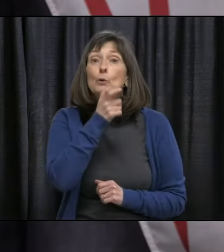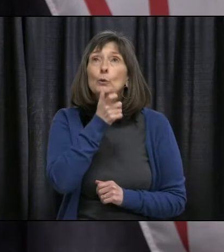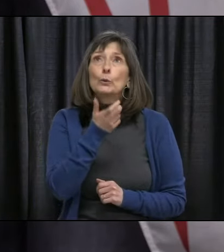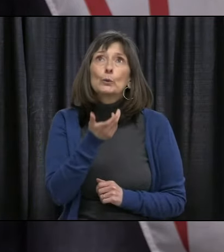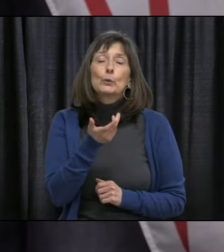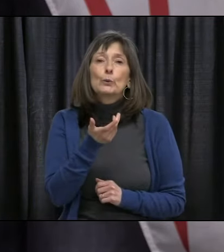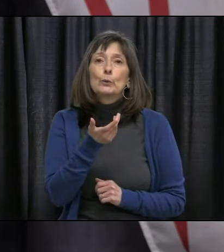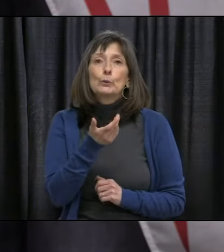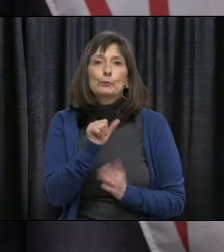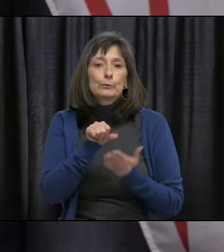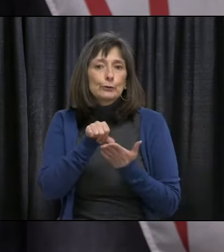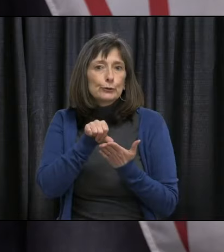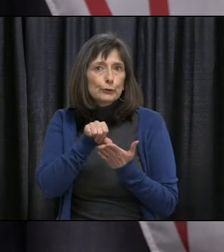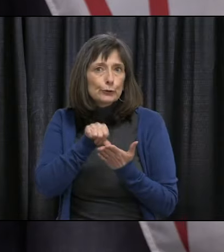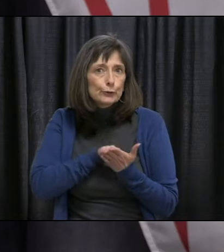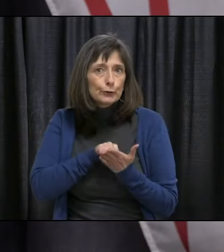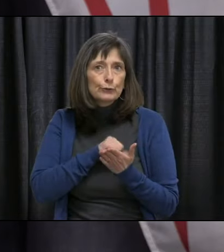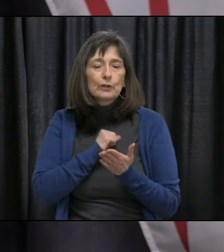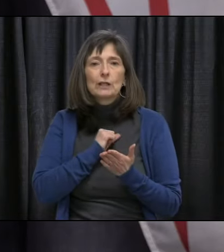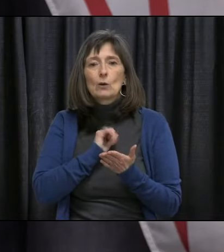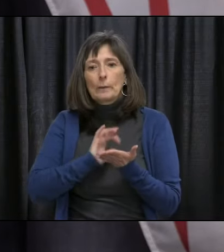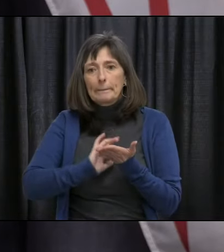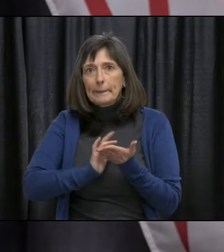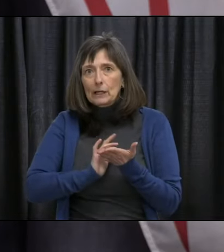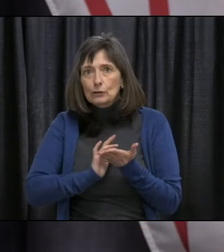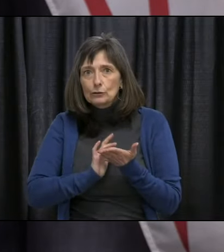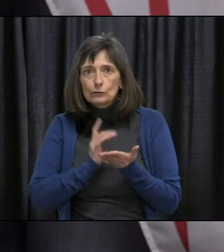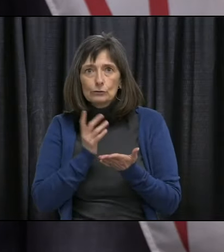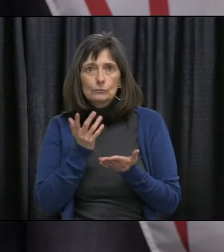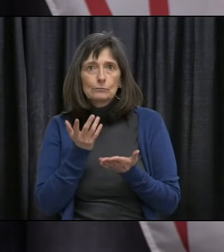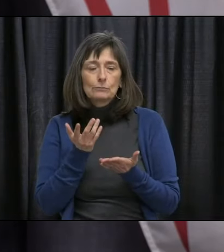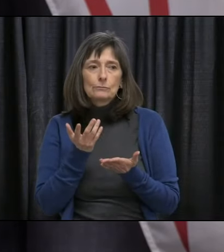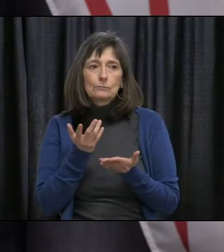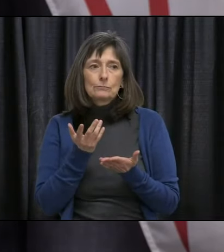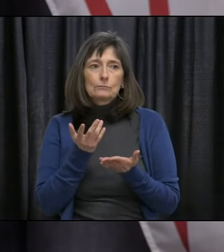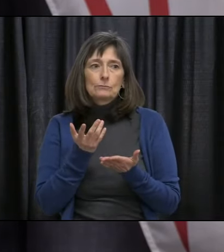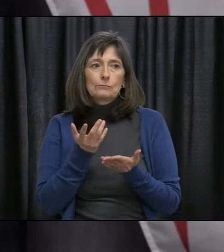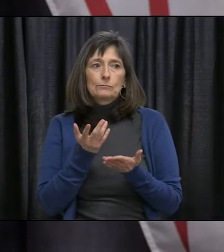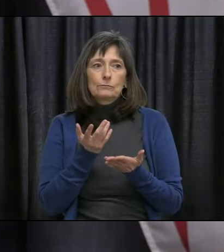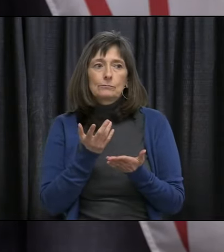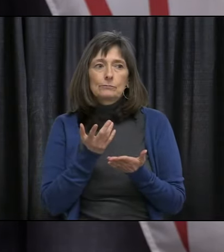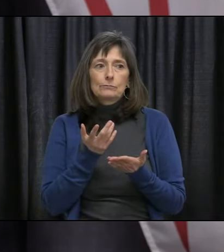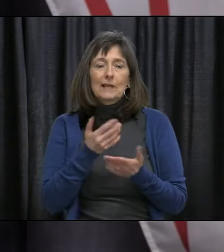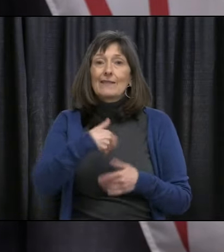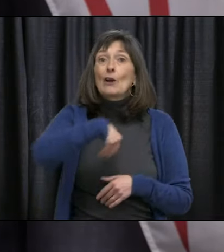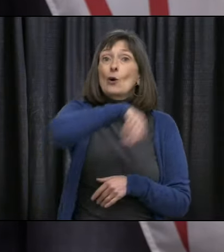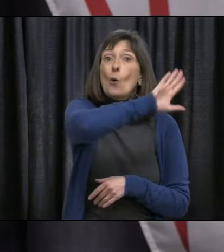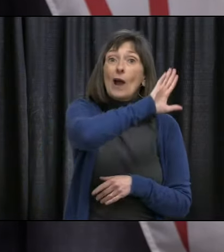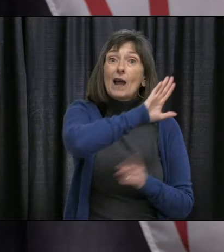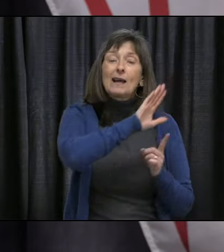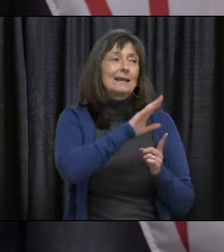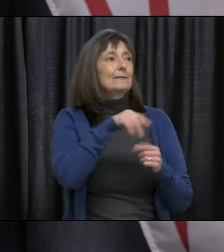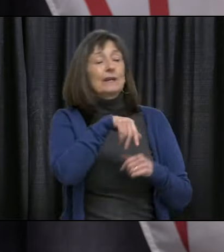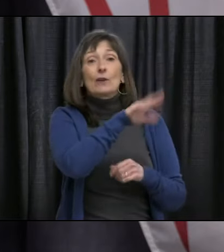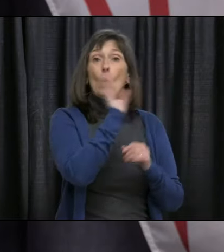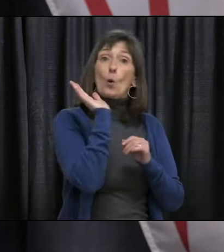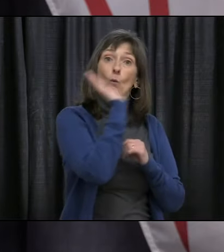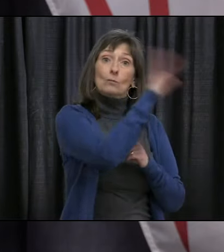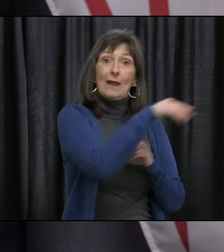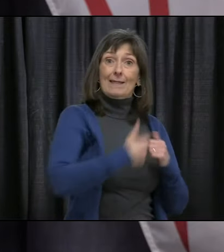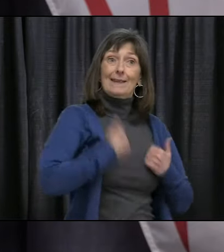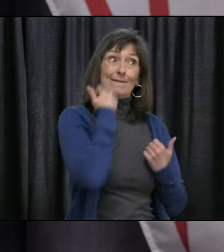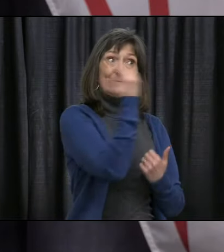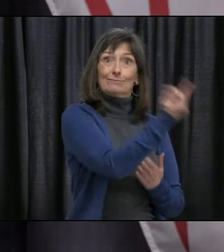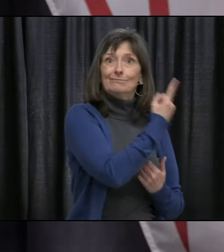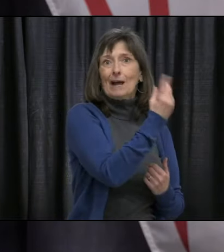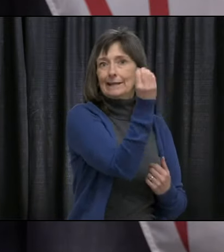or medical procedures done and need to come back to Newfoundland to recuperate because they don't have anyone to care for them where they